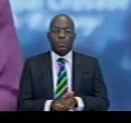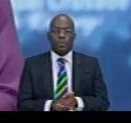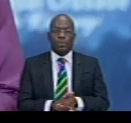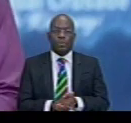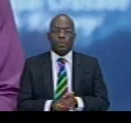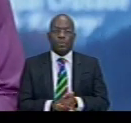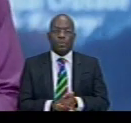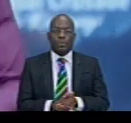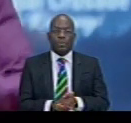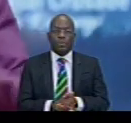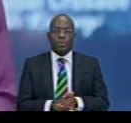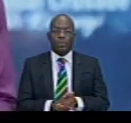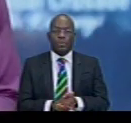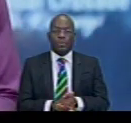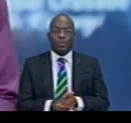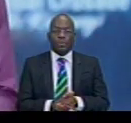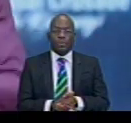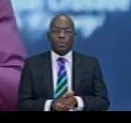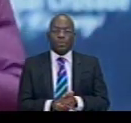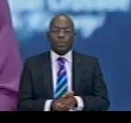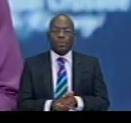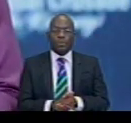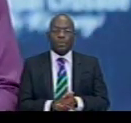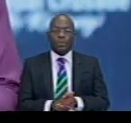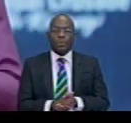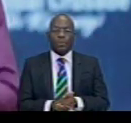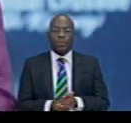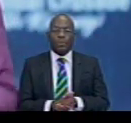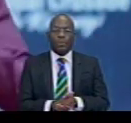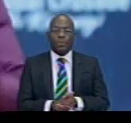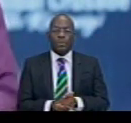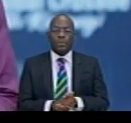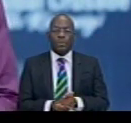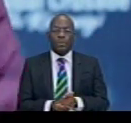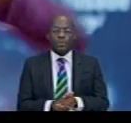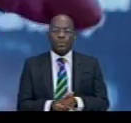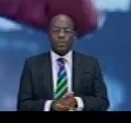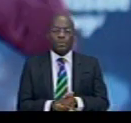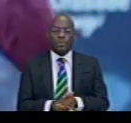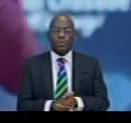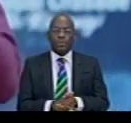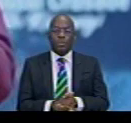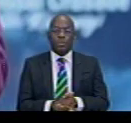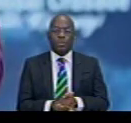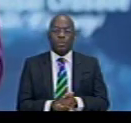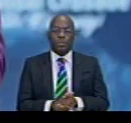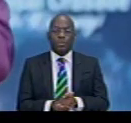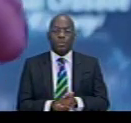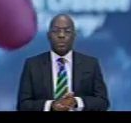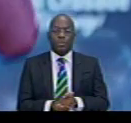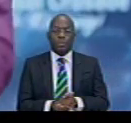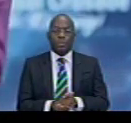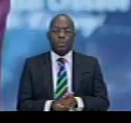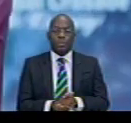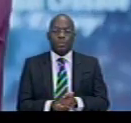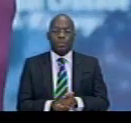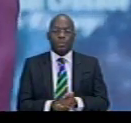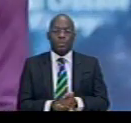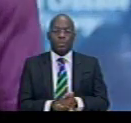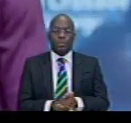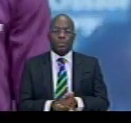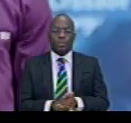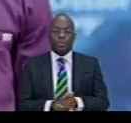reçu ma touche et maintenant je suis guéri, la douleur est partie. Gloire à Dieu!